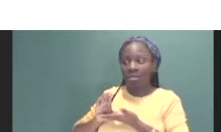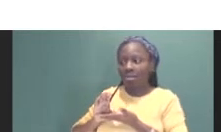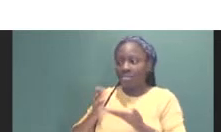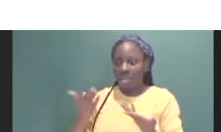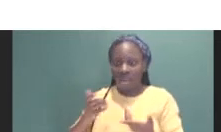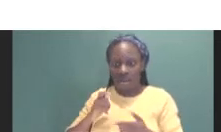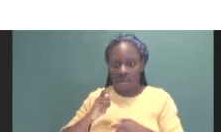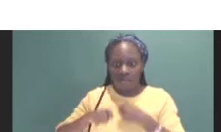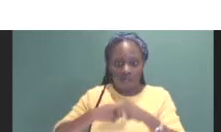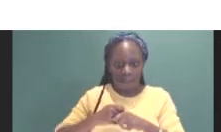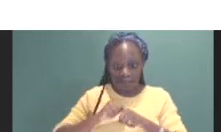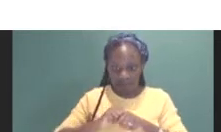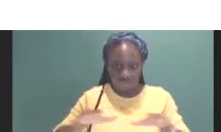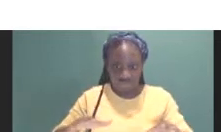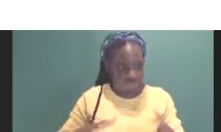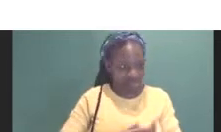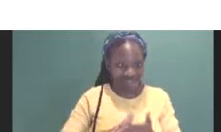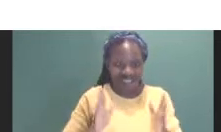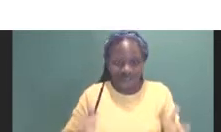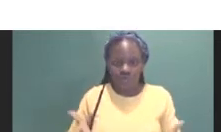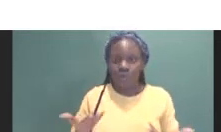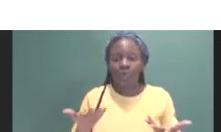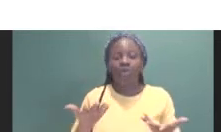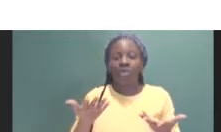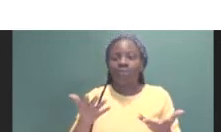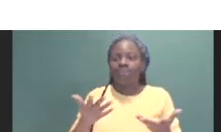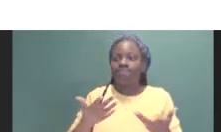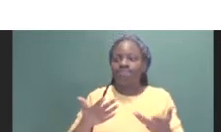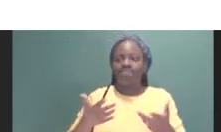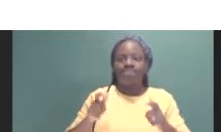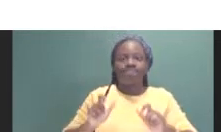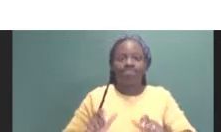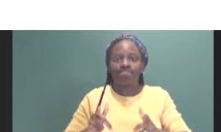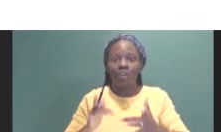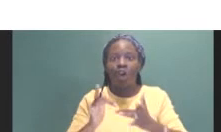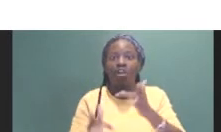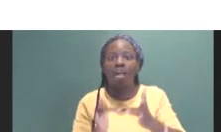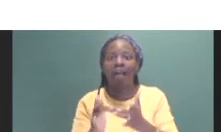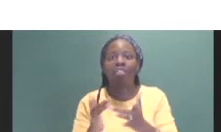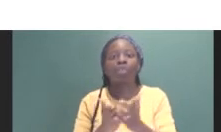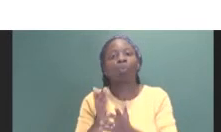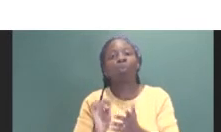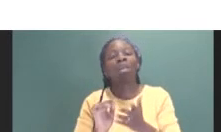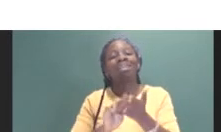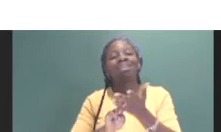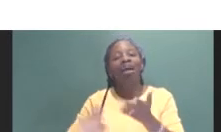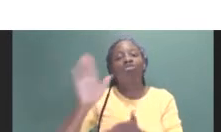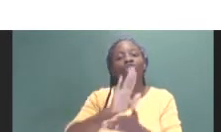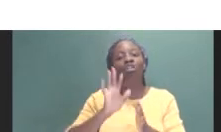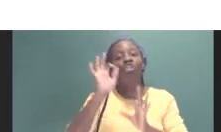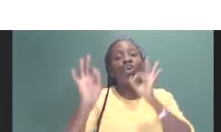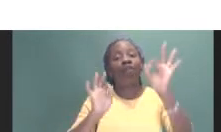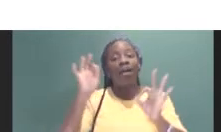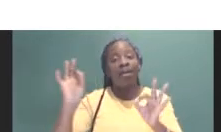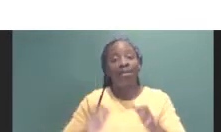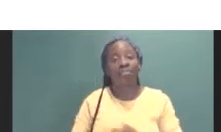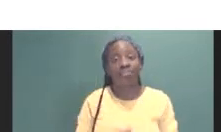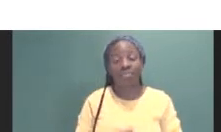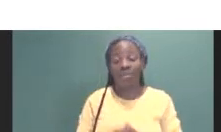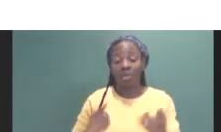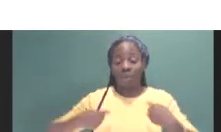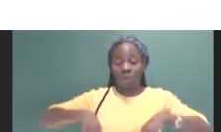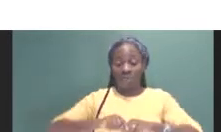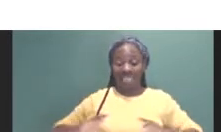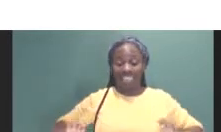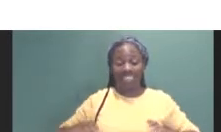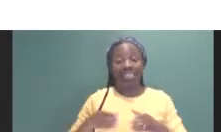to a national survey. Anyway, so we designed as a team. We designed and